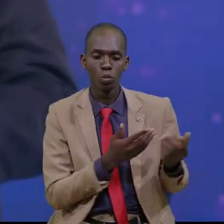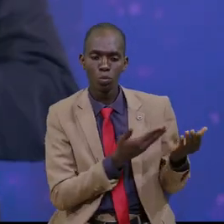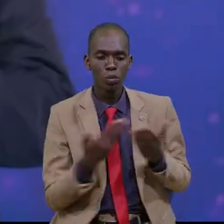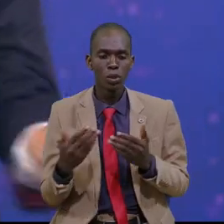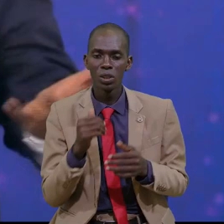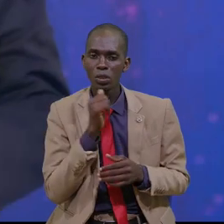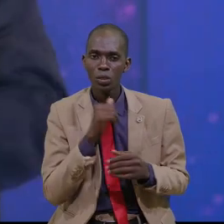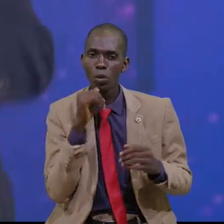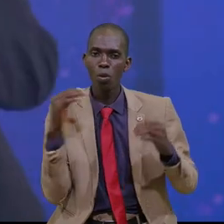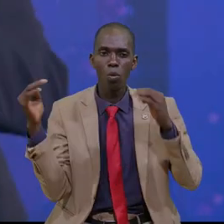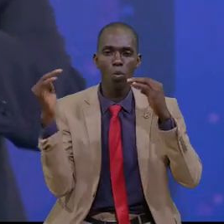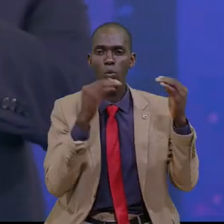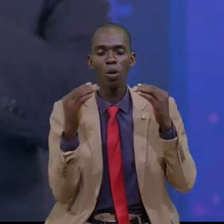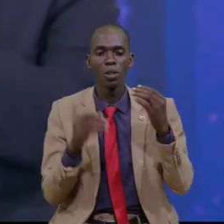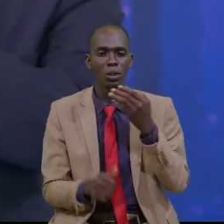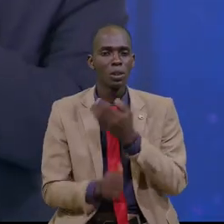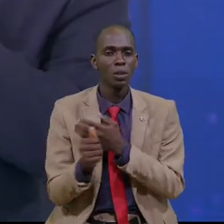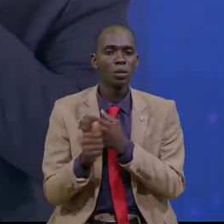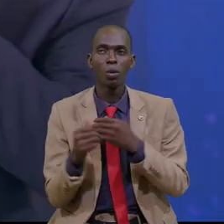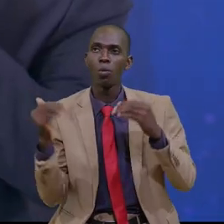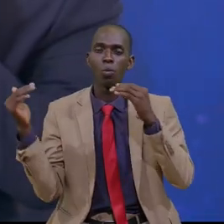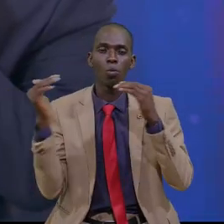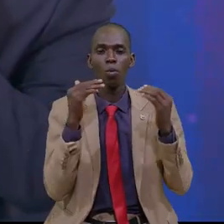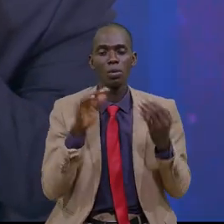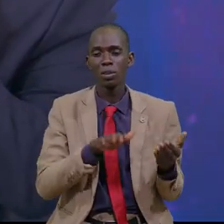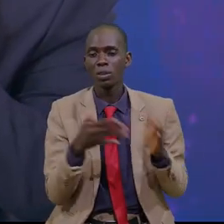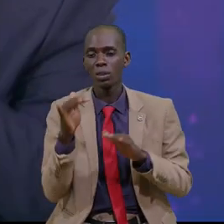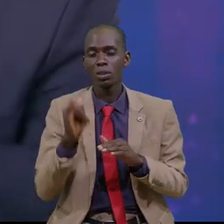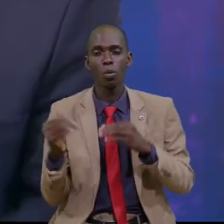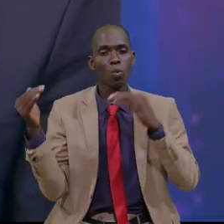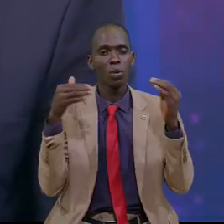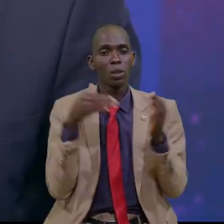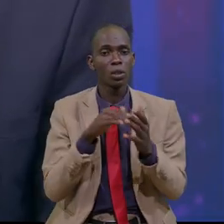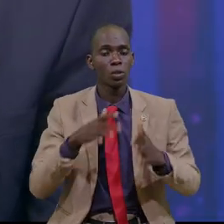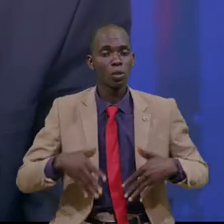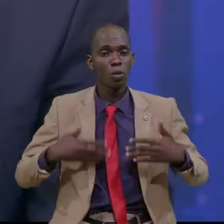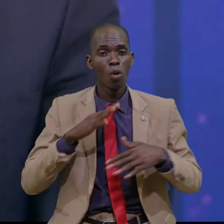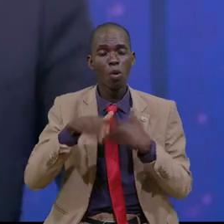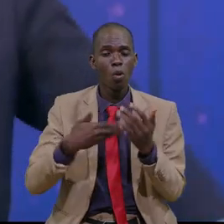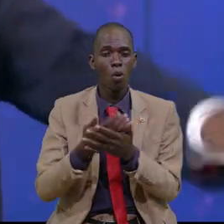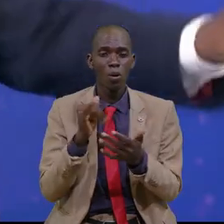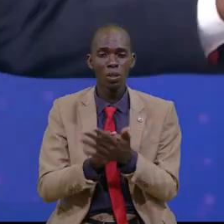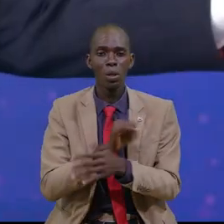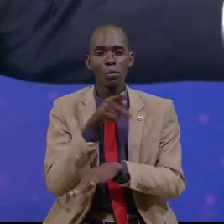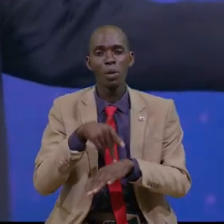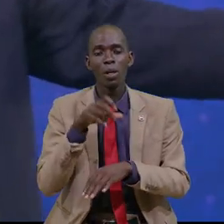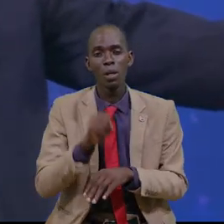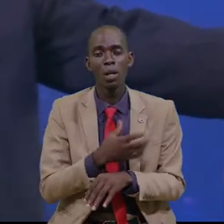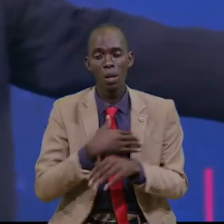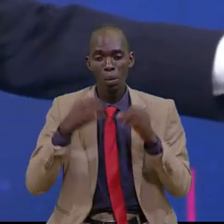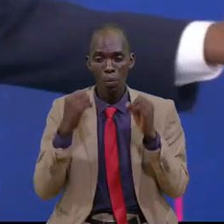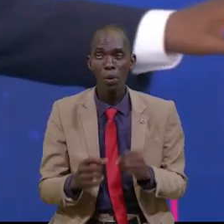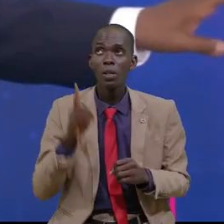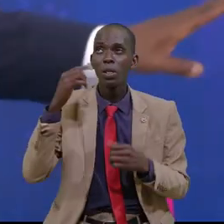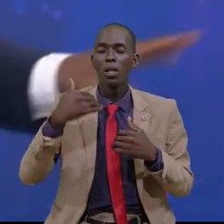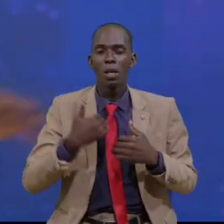war, deadly war against your life. All those principalities and powers, he has made a show of